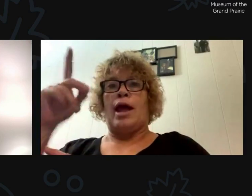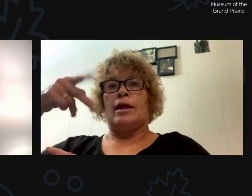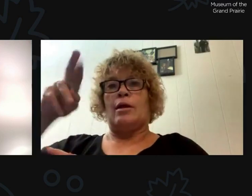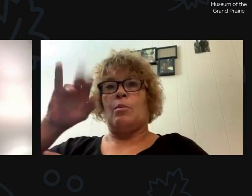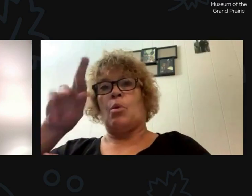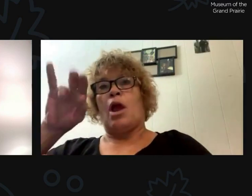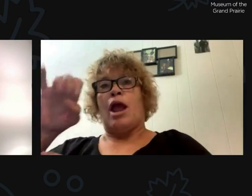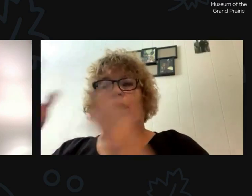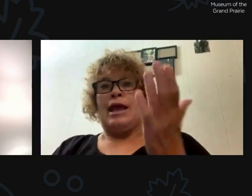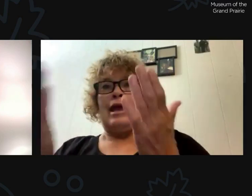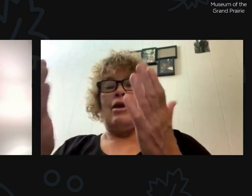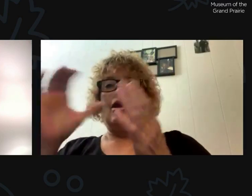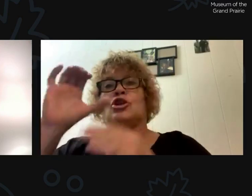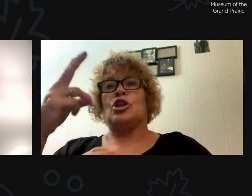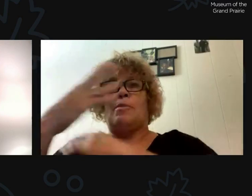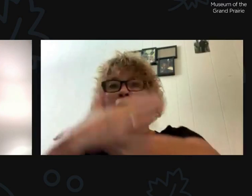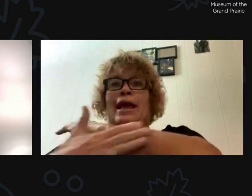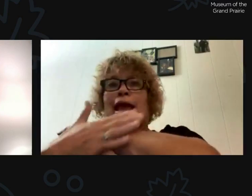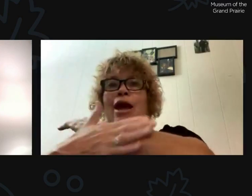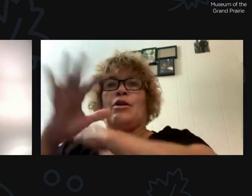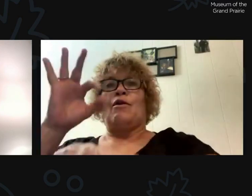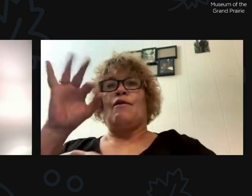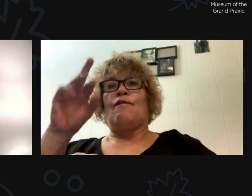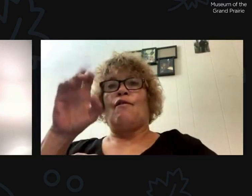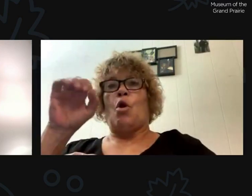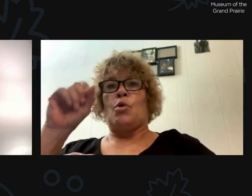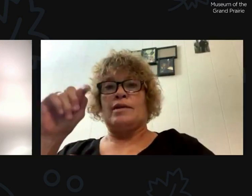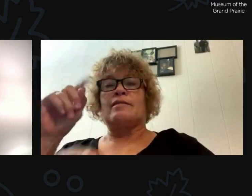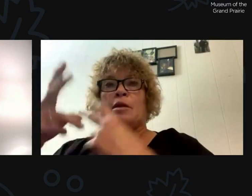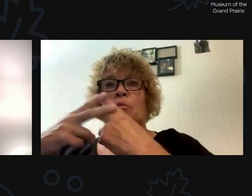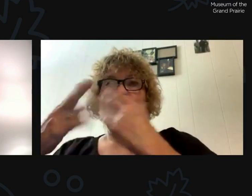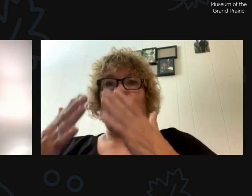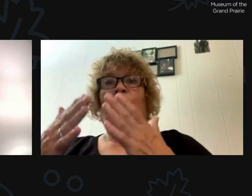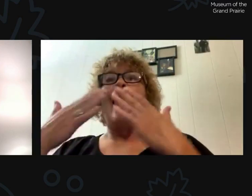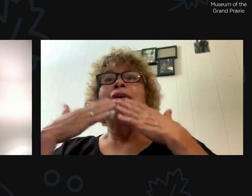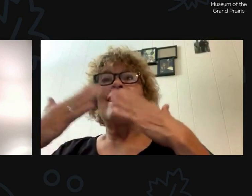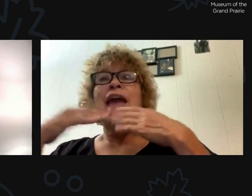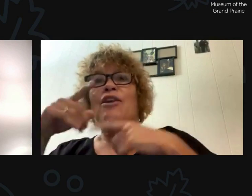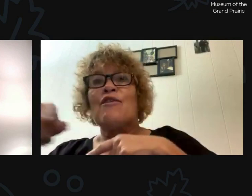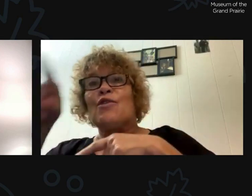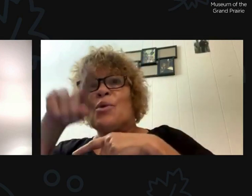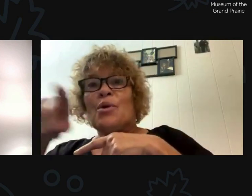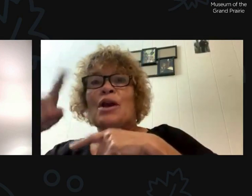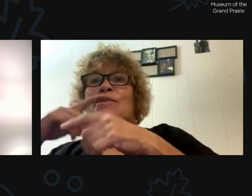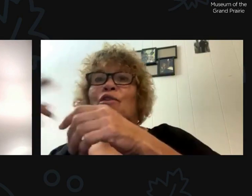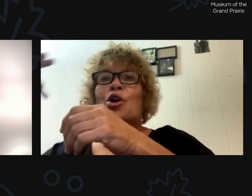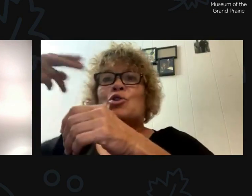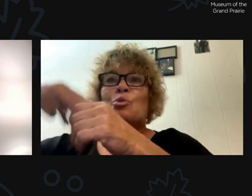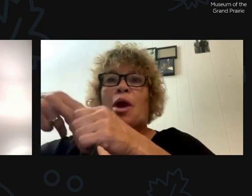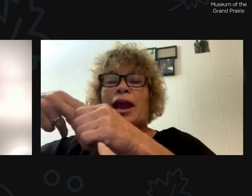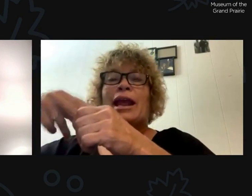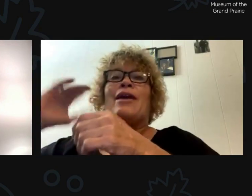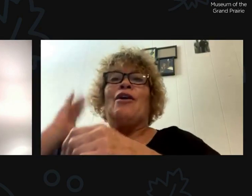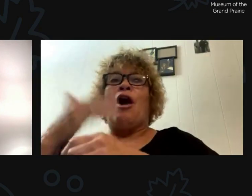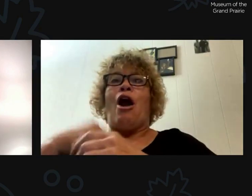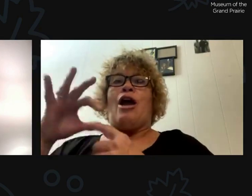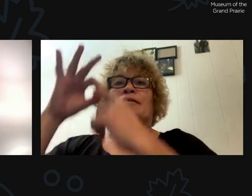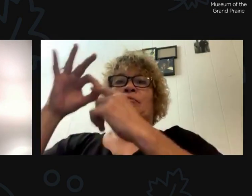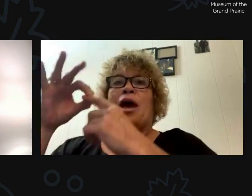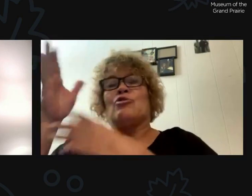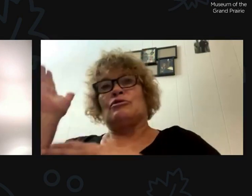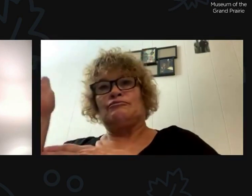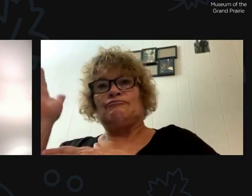Preserve District. And I want to thank you all so much for joining us for another great program in our special speaker